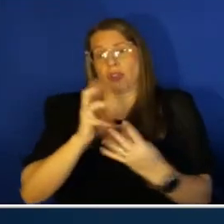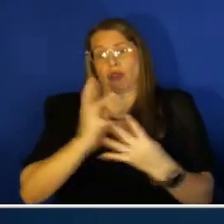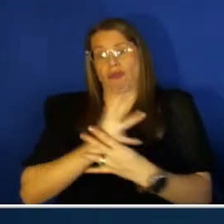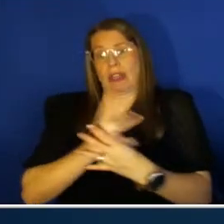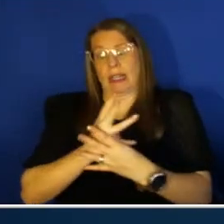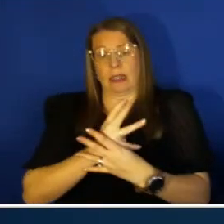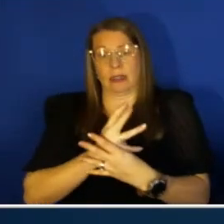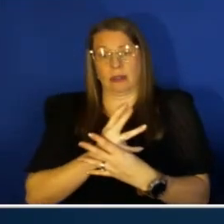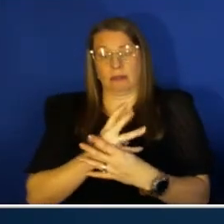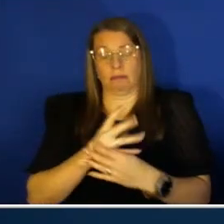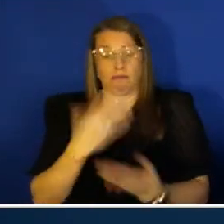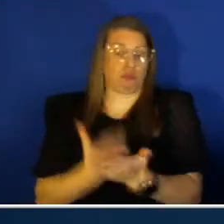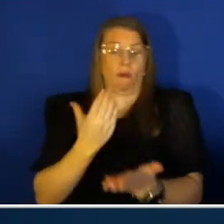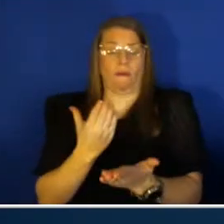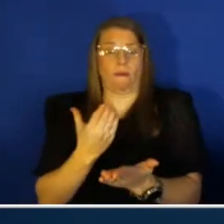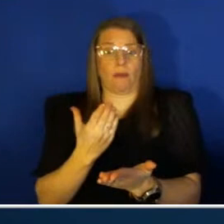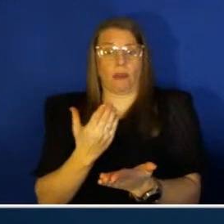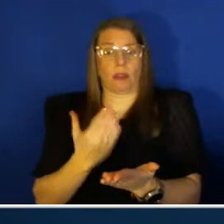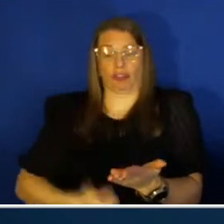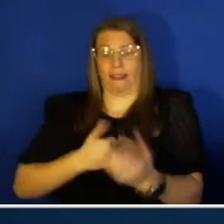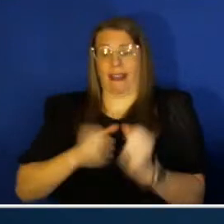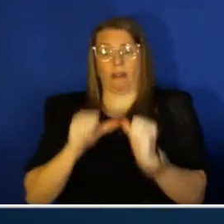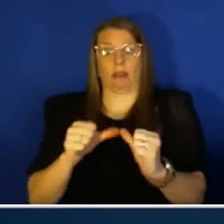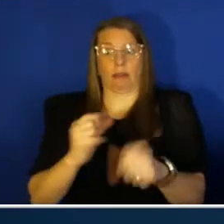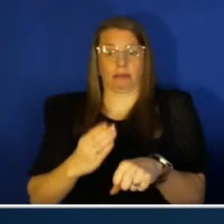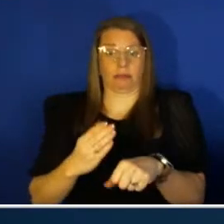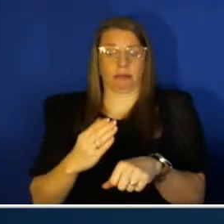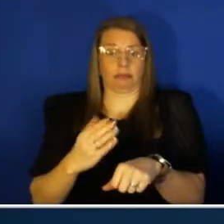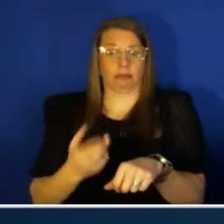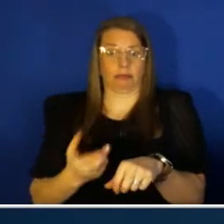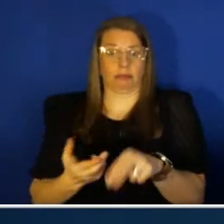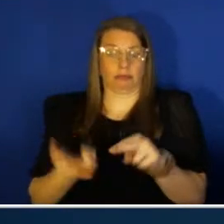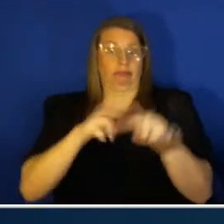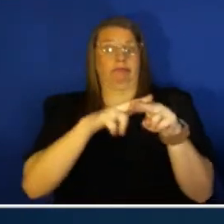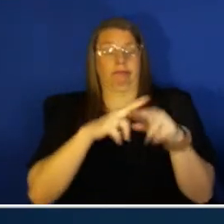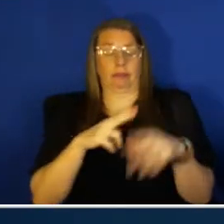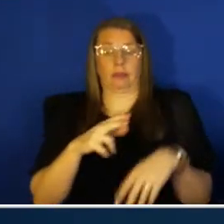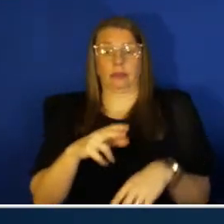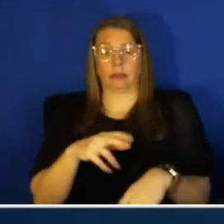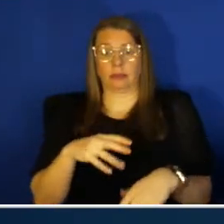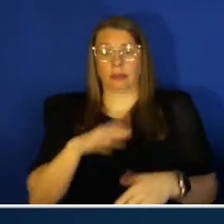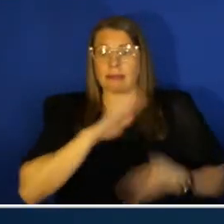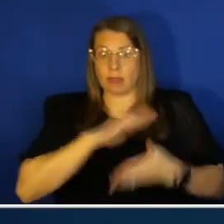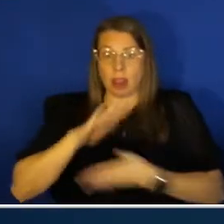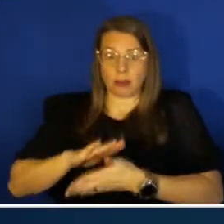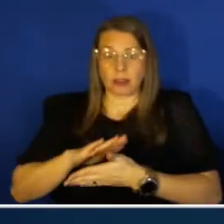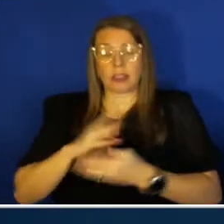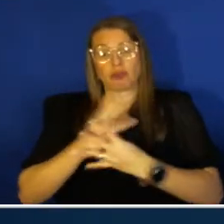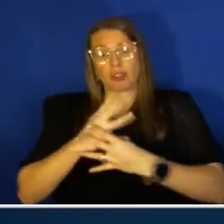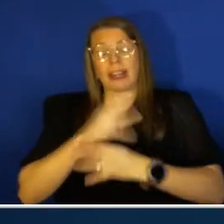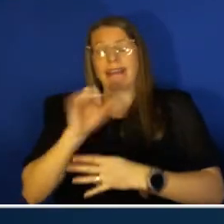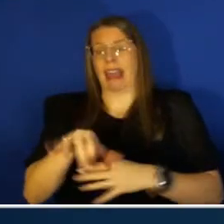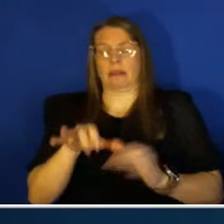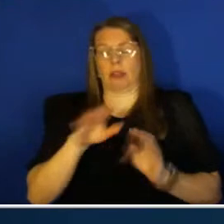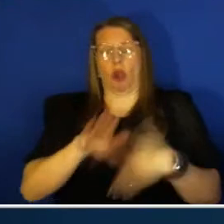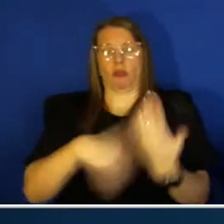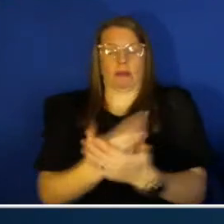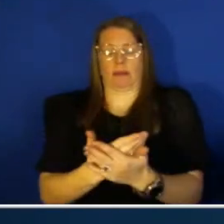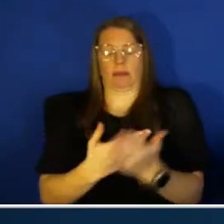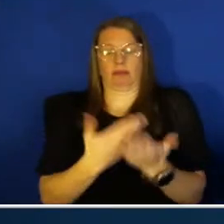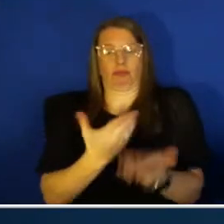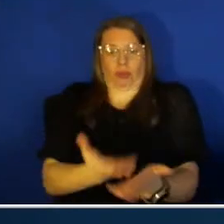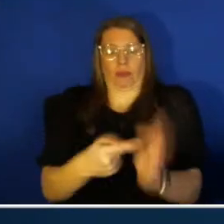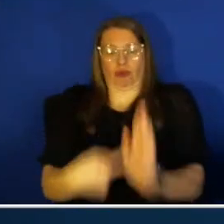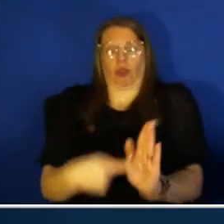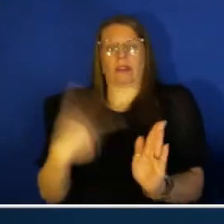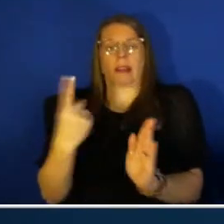improve survival. PSA screening, mammography screening, it really takes clinical trials to show something is working